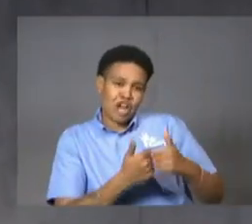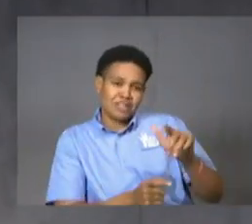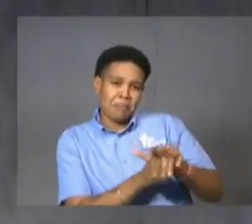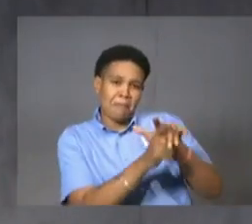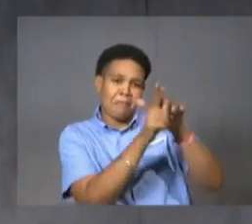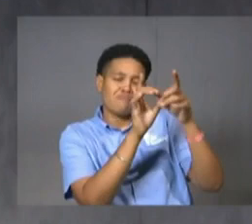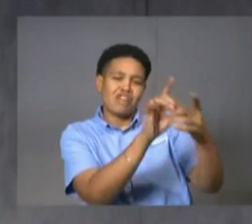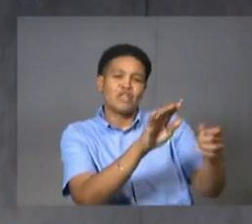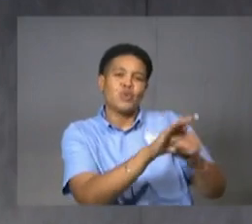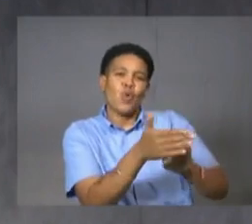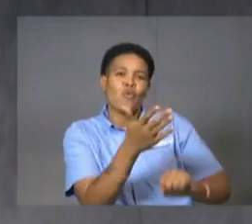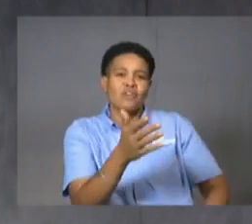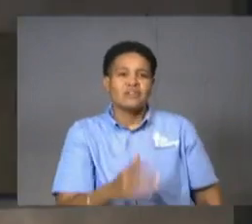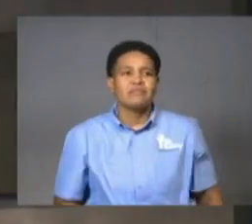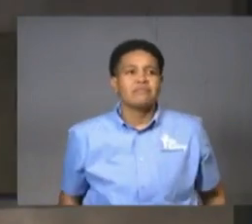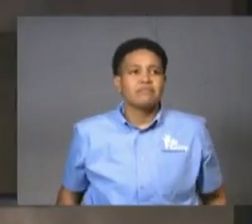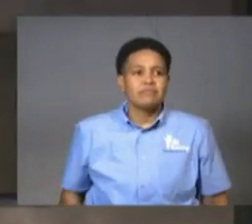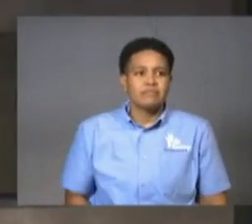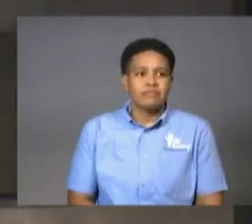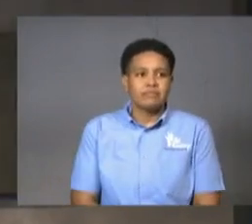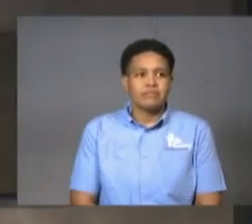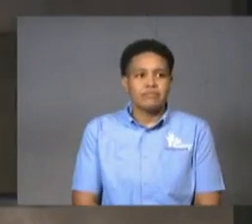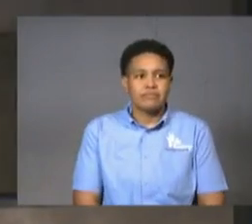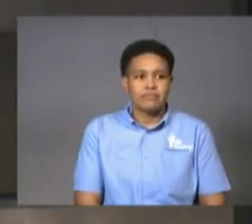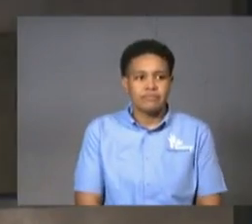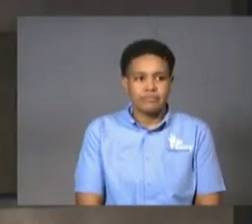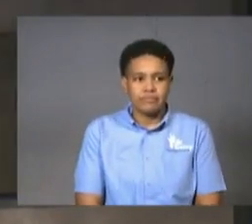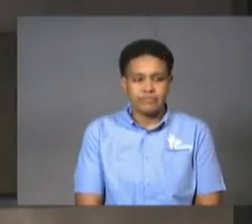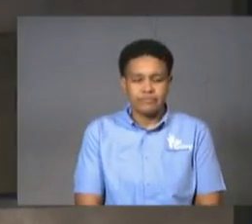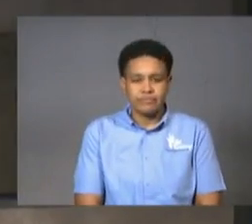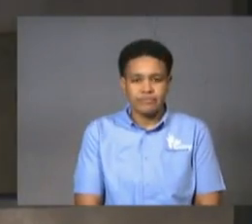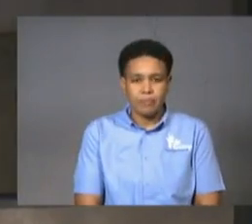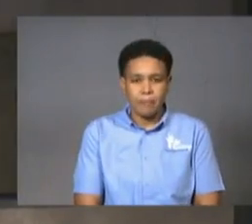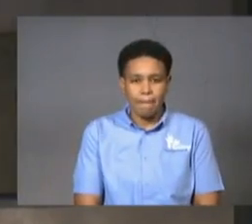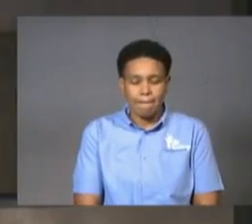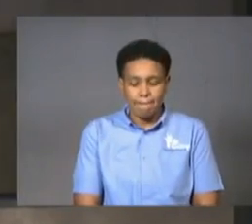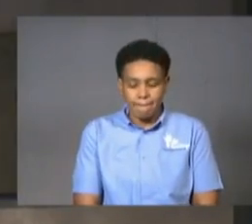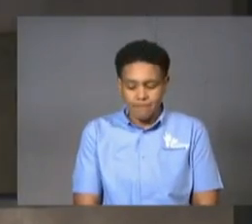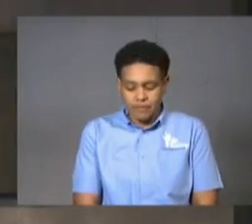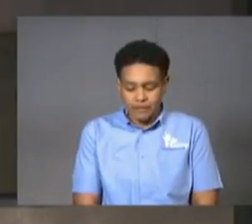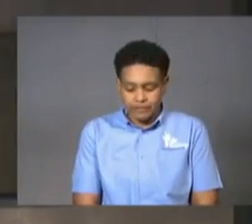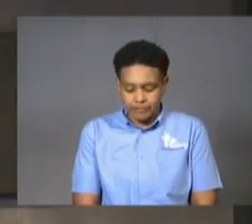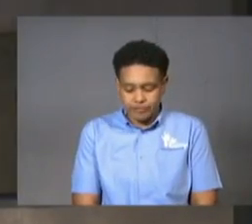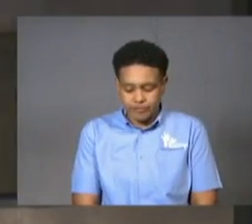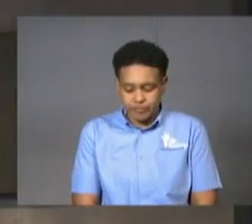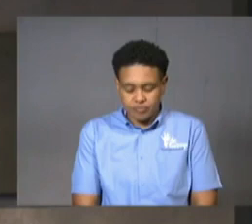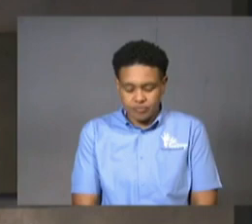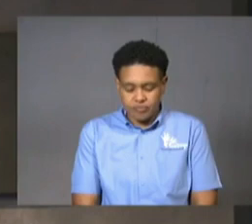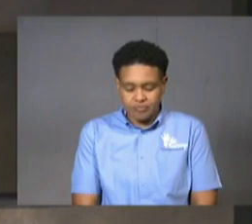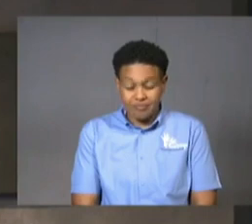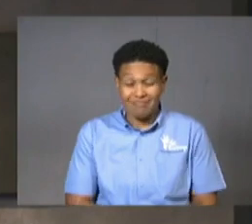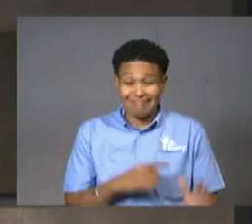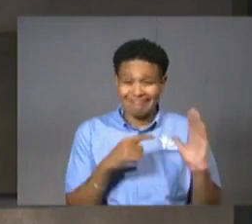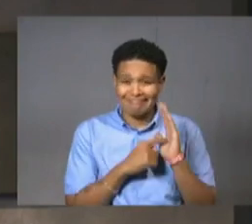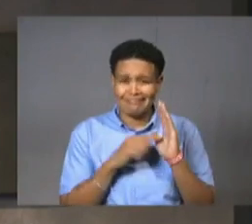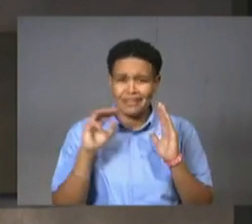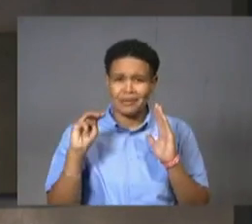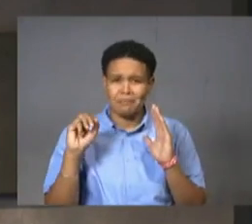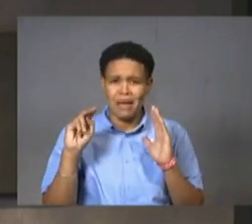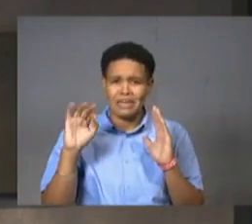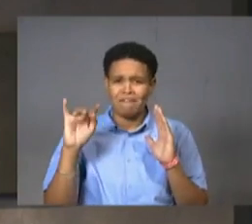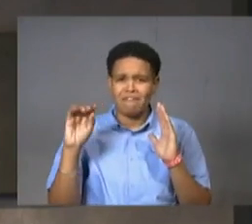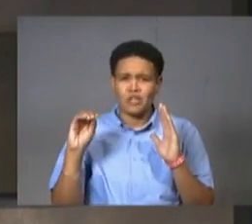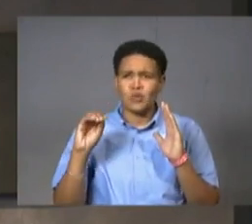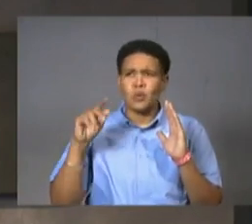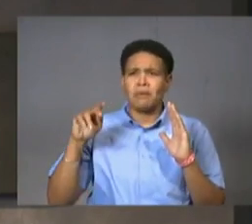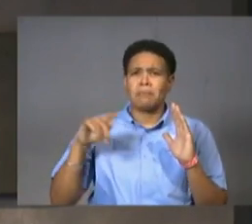Golding, that question is for you. In our manifesto, we have a series of programs that are designed to